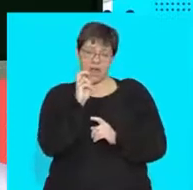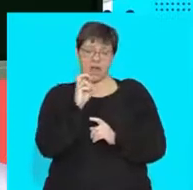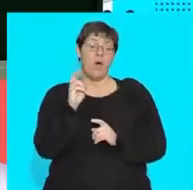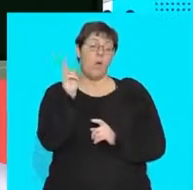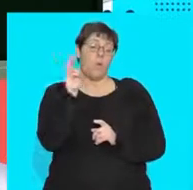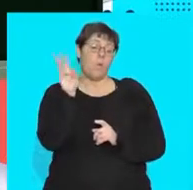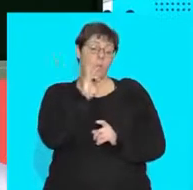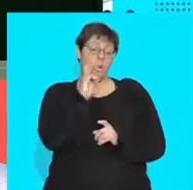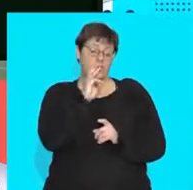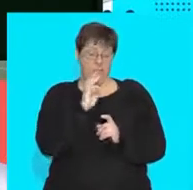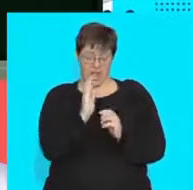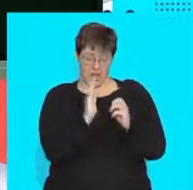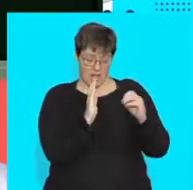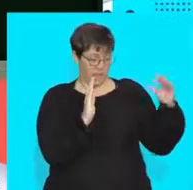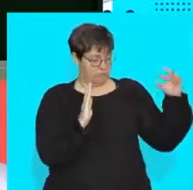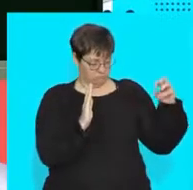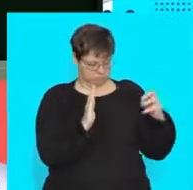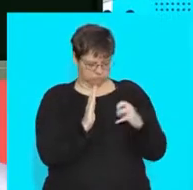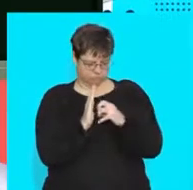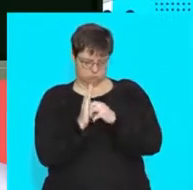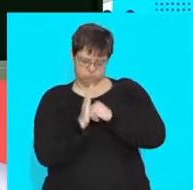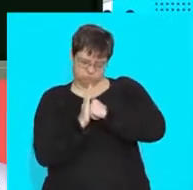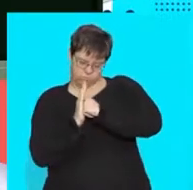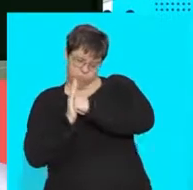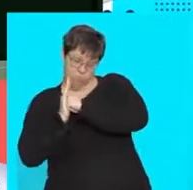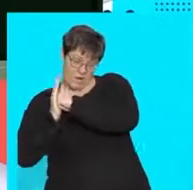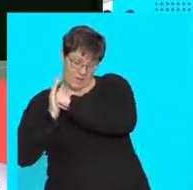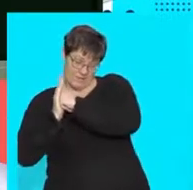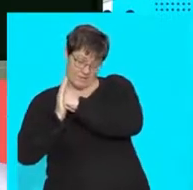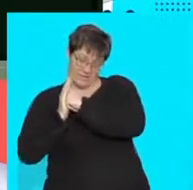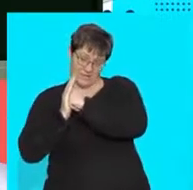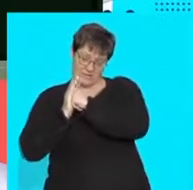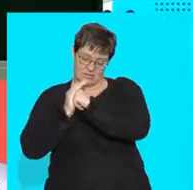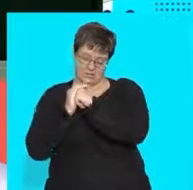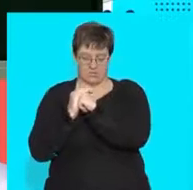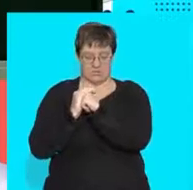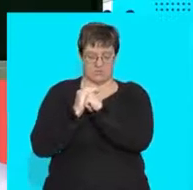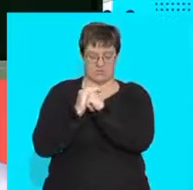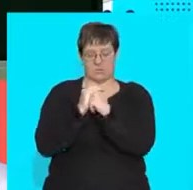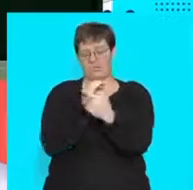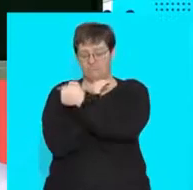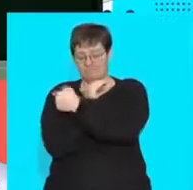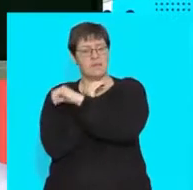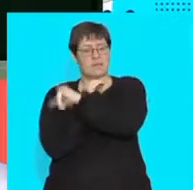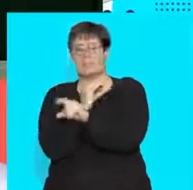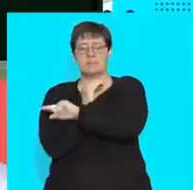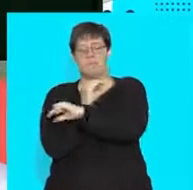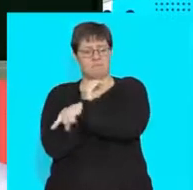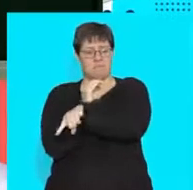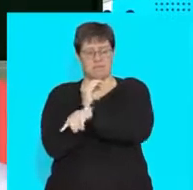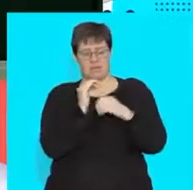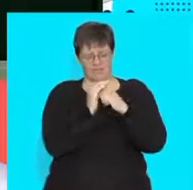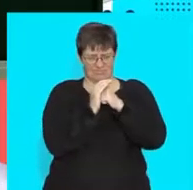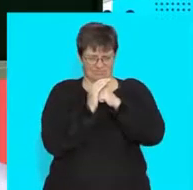canal, the pressure from the water becomes intense. It's now pressing on this tympanic membrane, right? And the pressure in your middle ear stays the